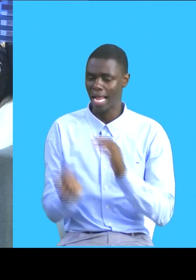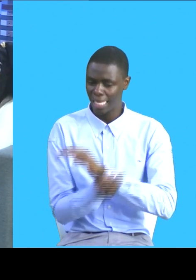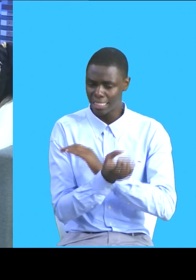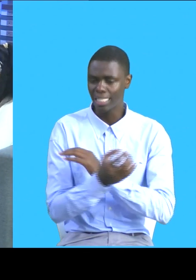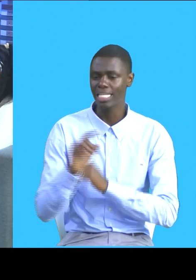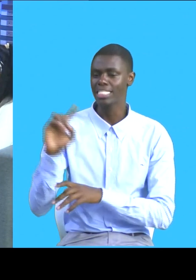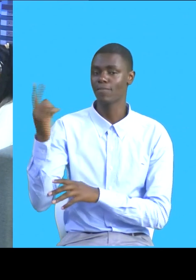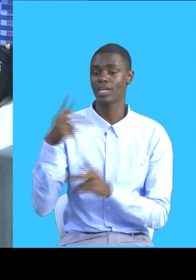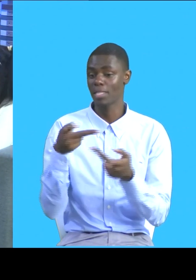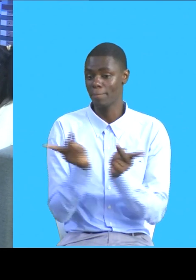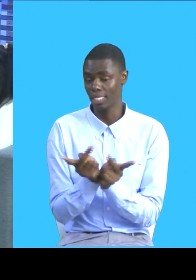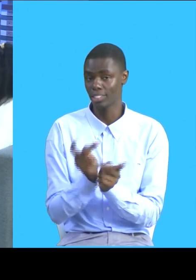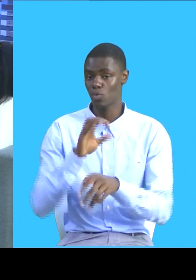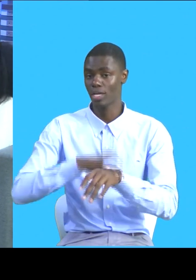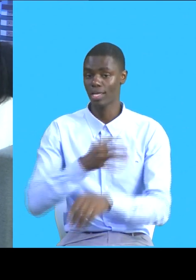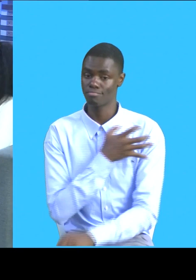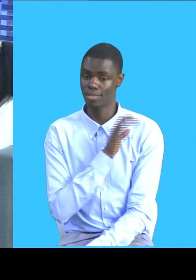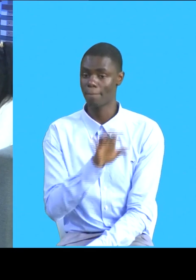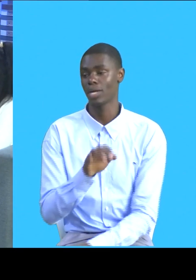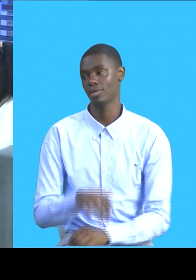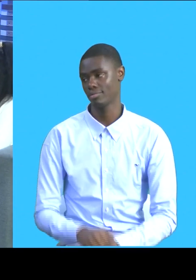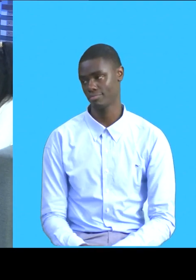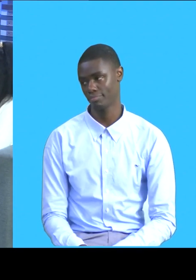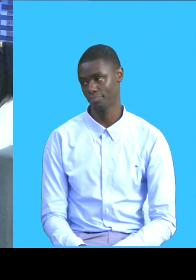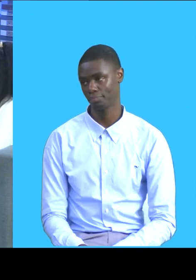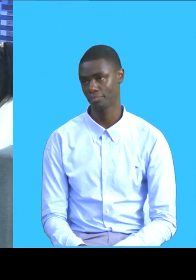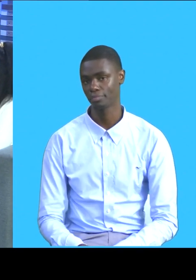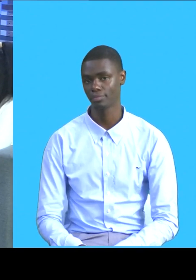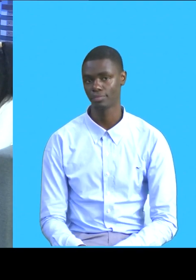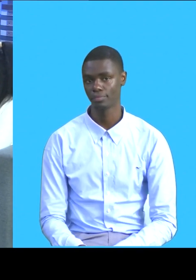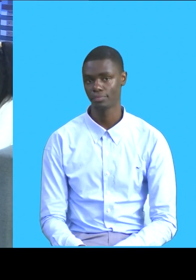best place you'll get empowered from.